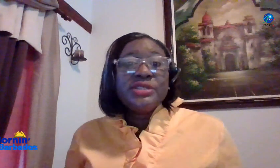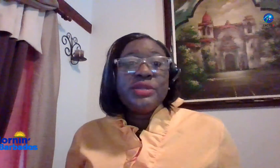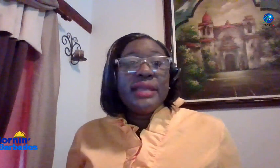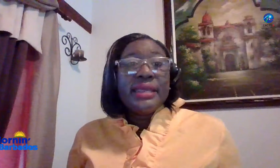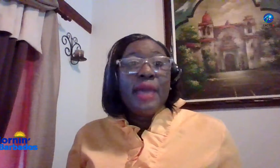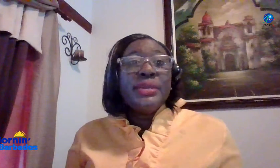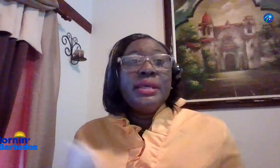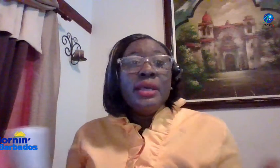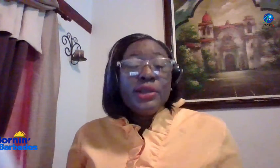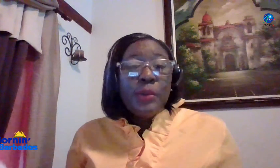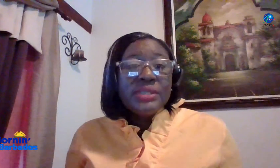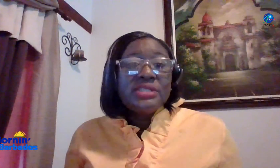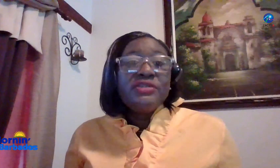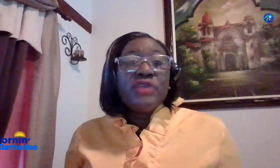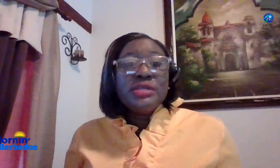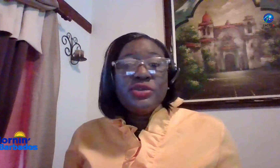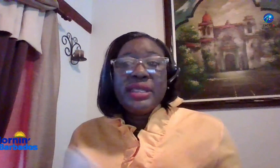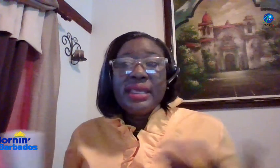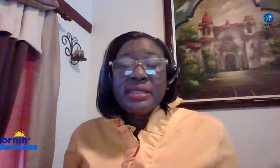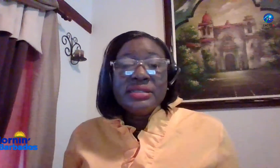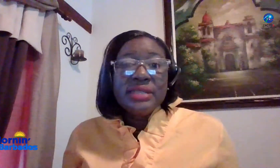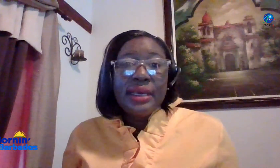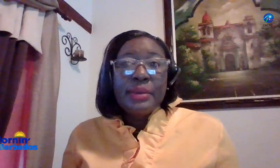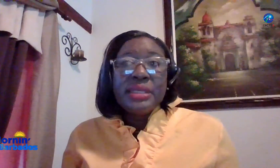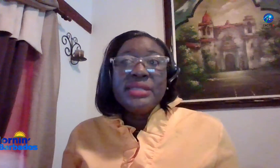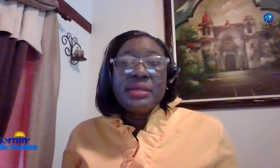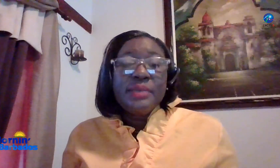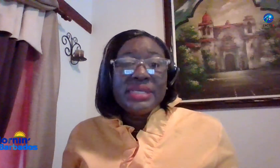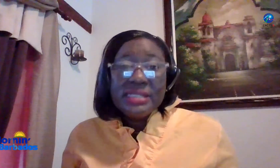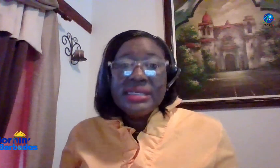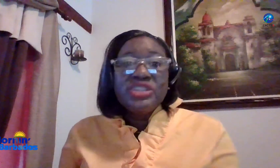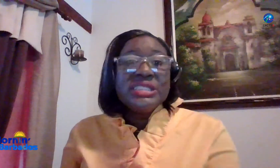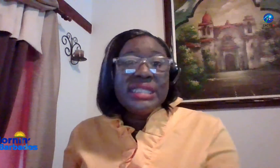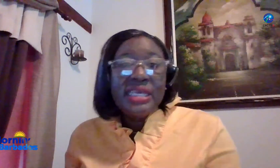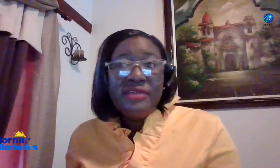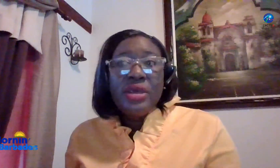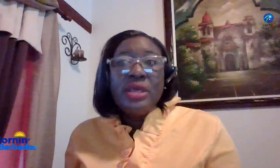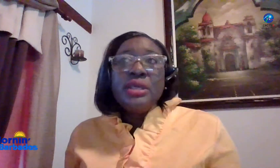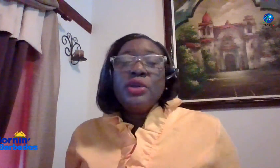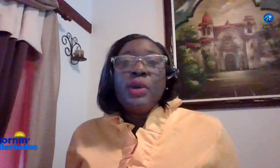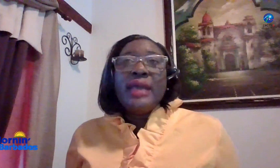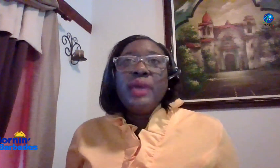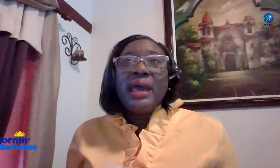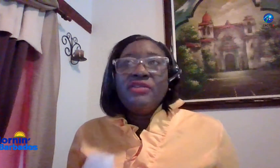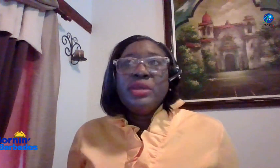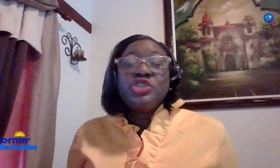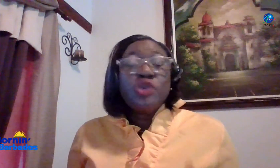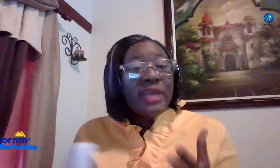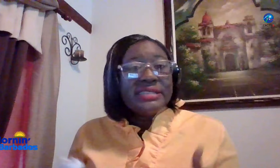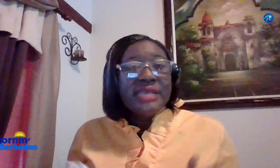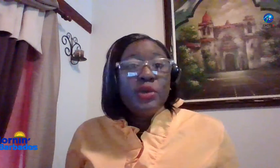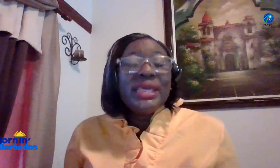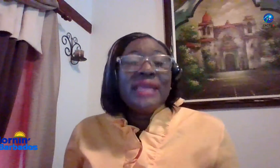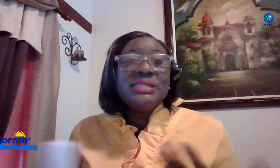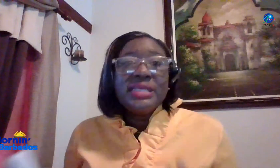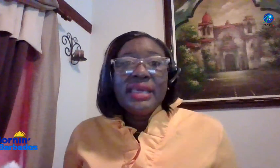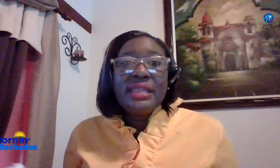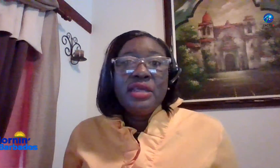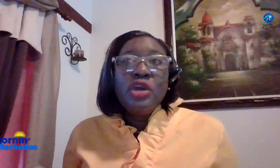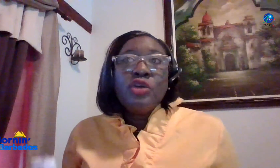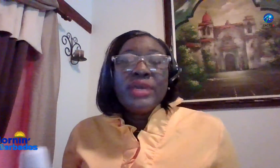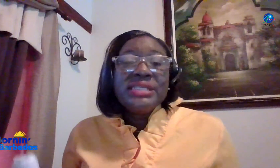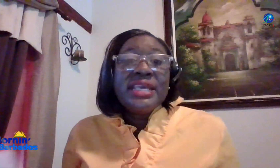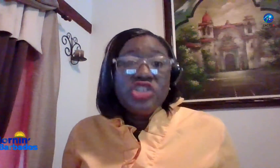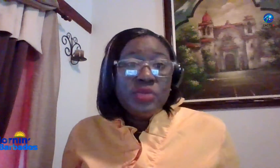give leeway so that they can be, you know, put to the front so they can conduct their business and just leave, you know. And you have to make sure, for example, you cannot